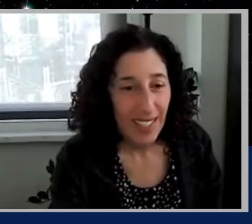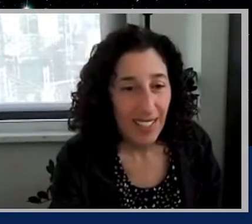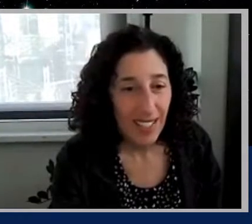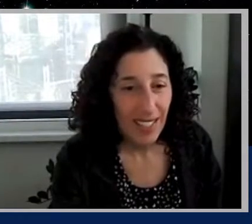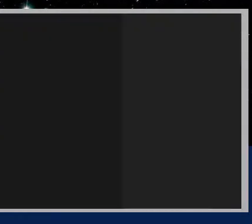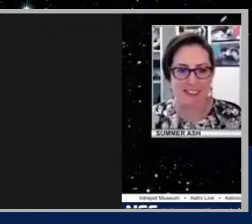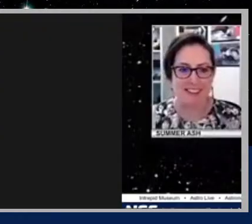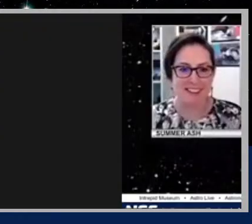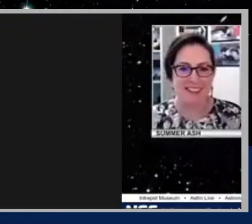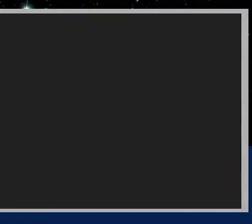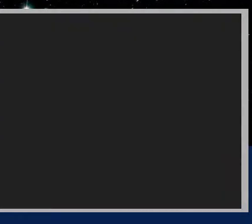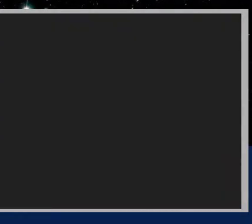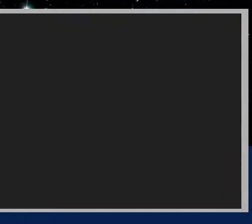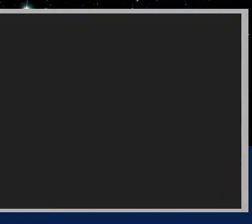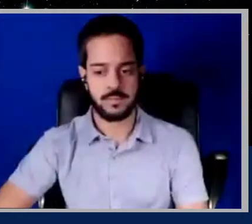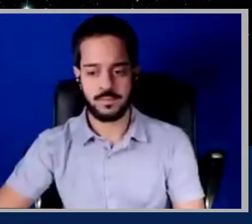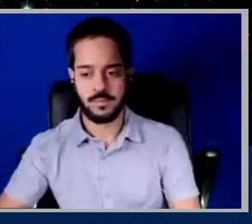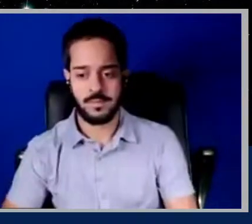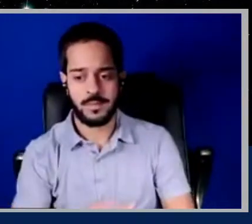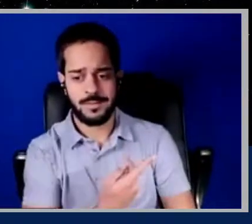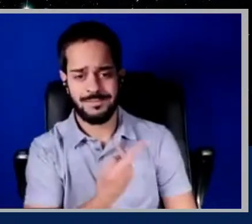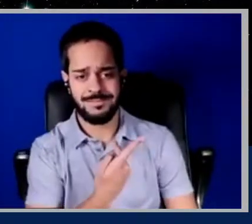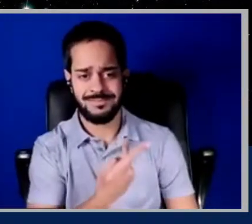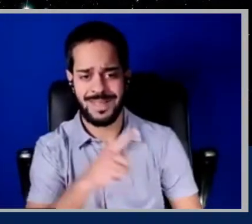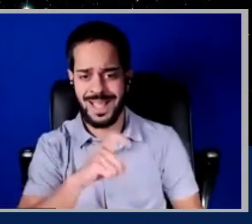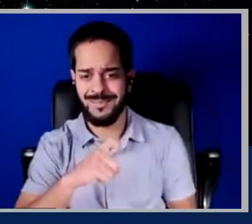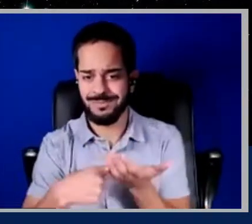it. Definitely.